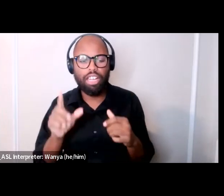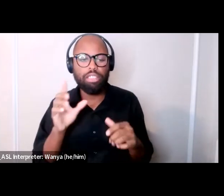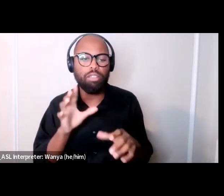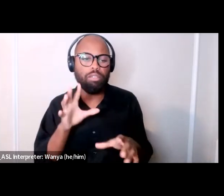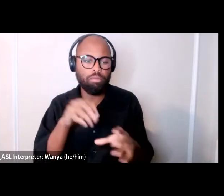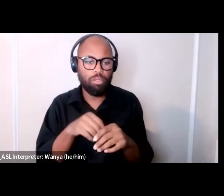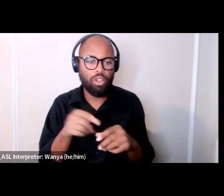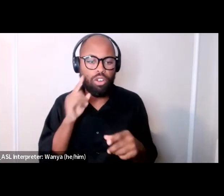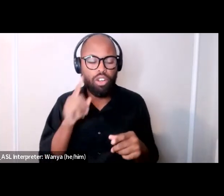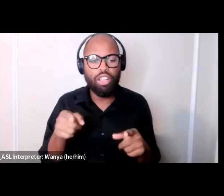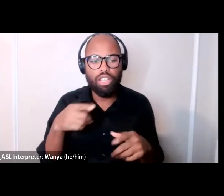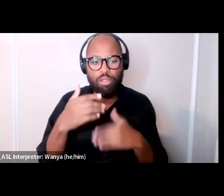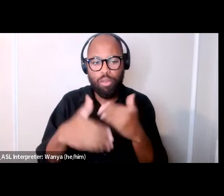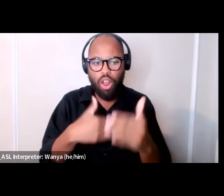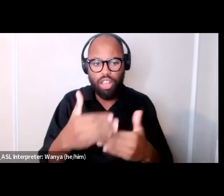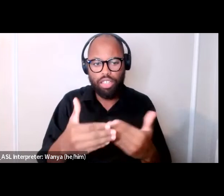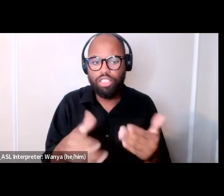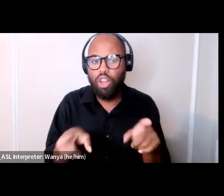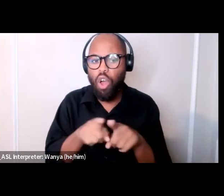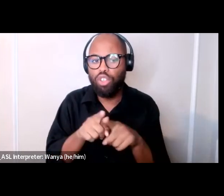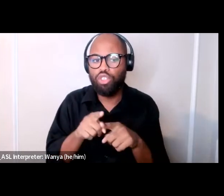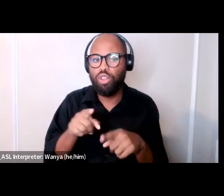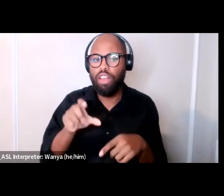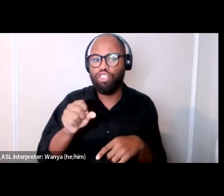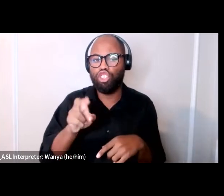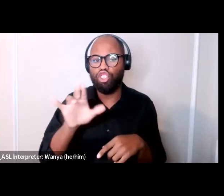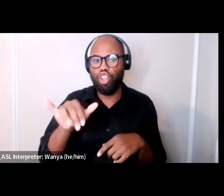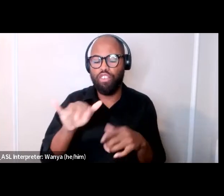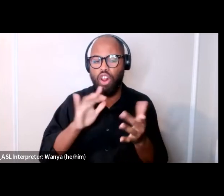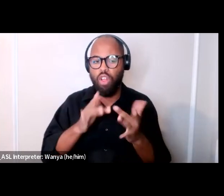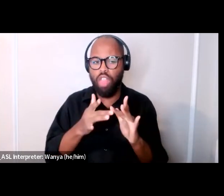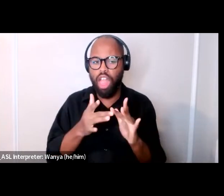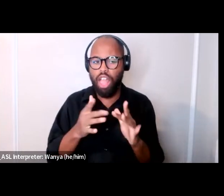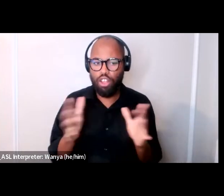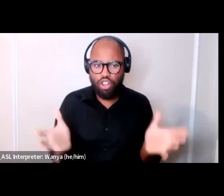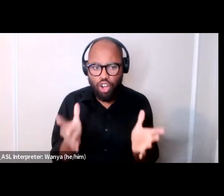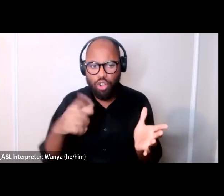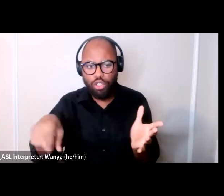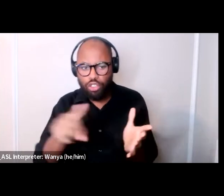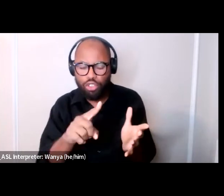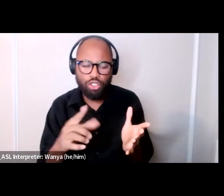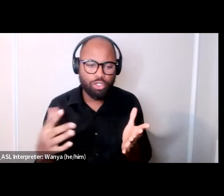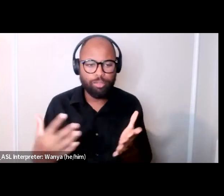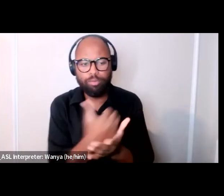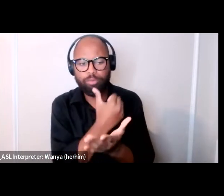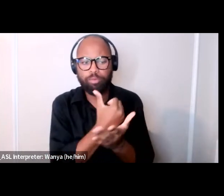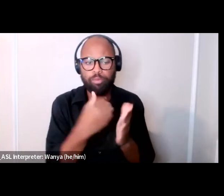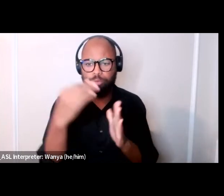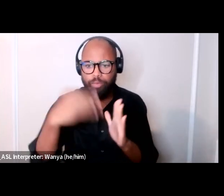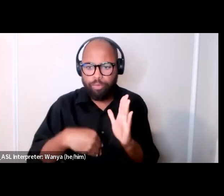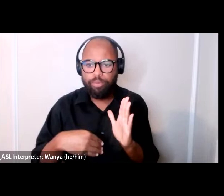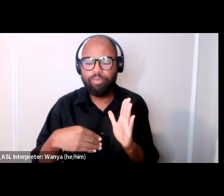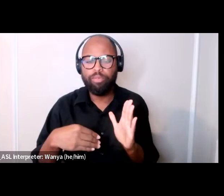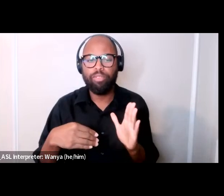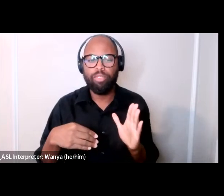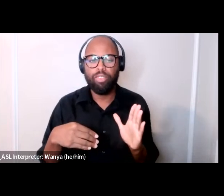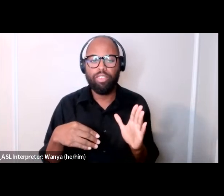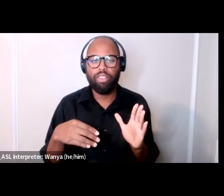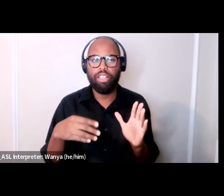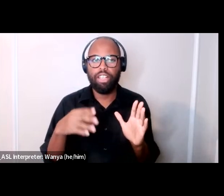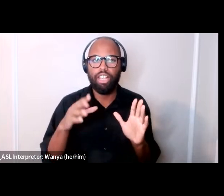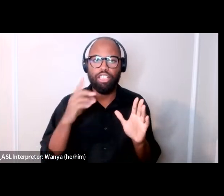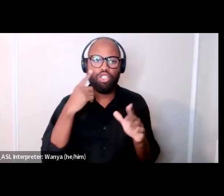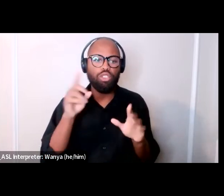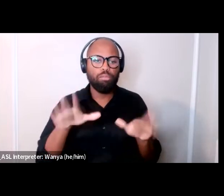public input. There's also a survey online, which we would encourage you to take part in. And you can give your input that way as